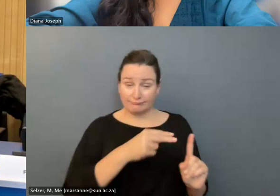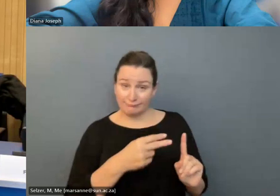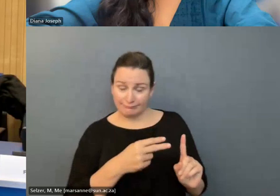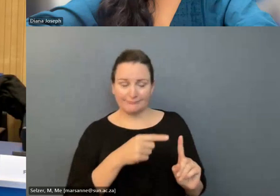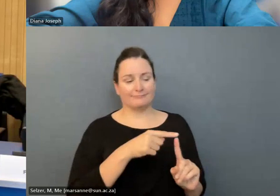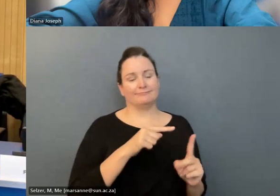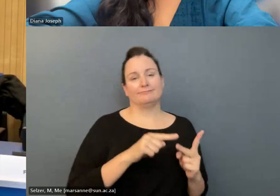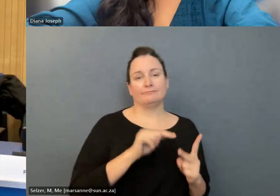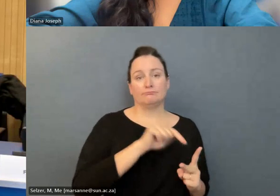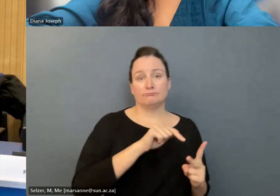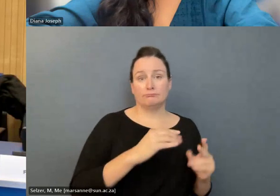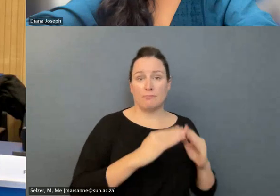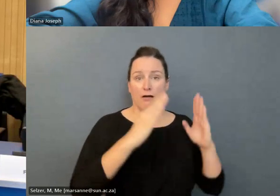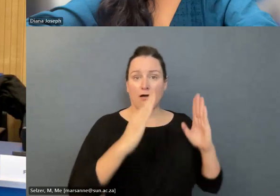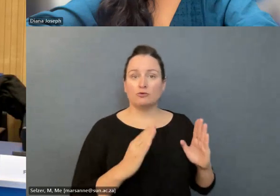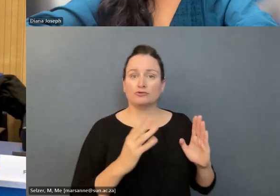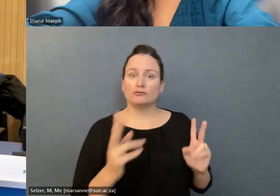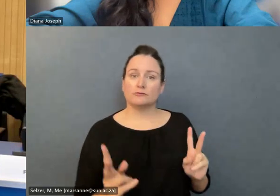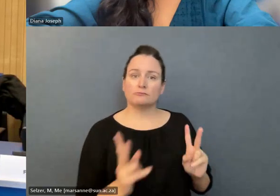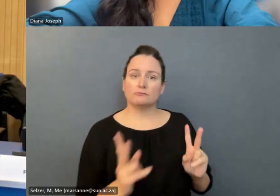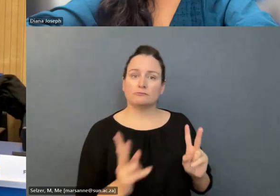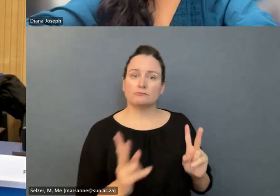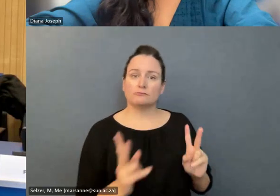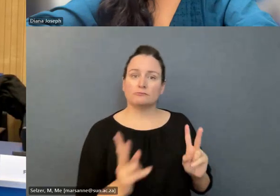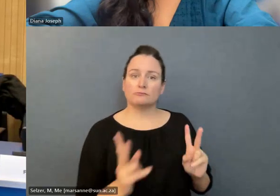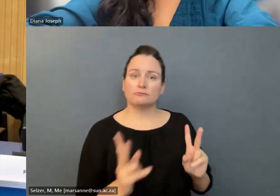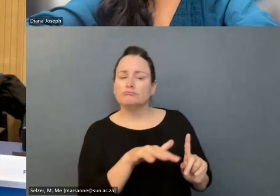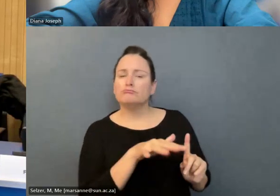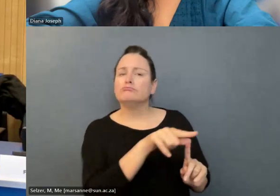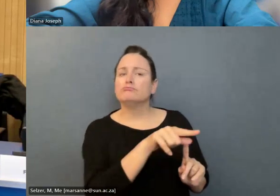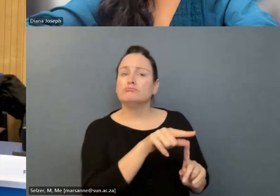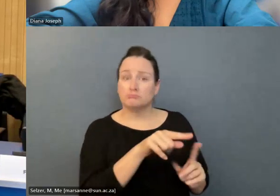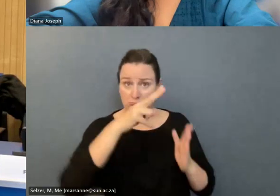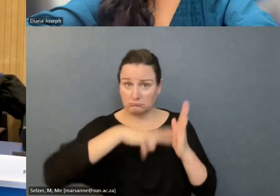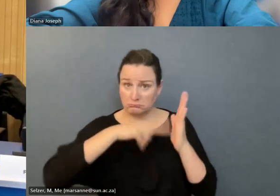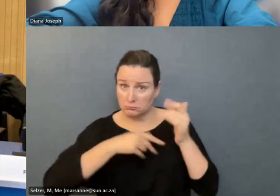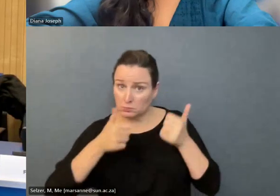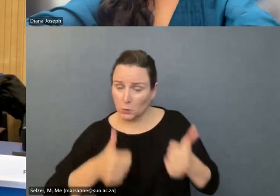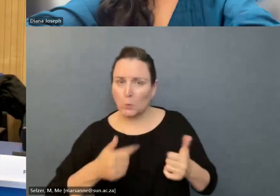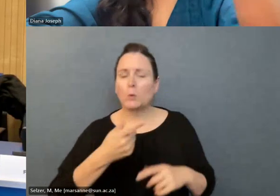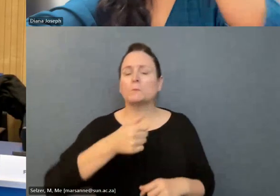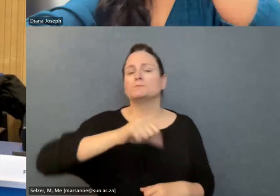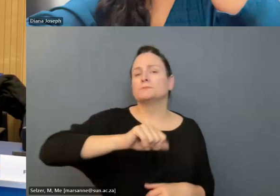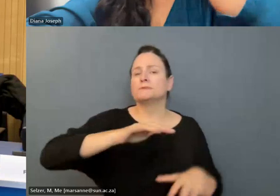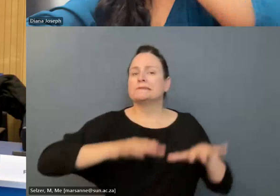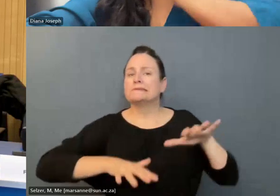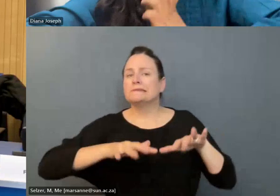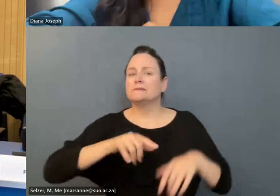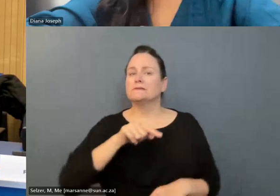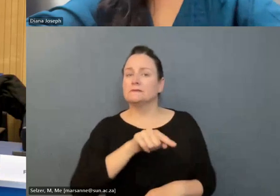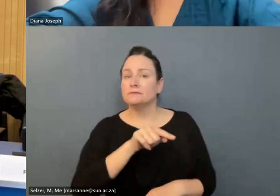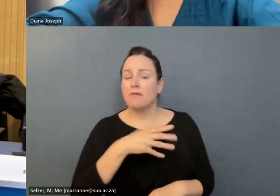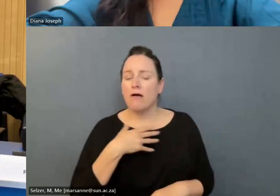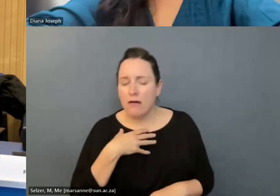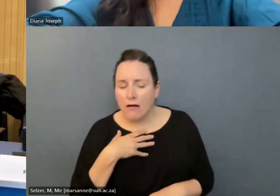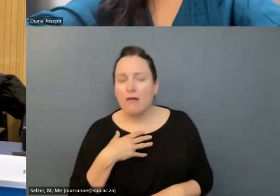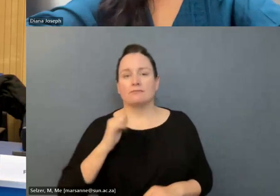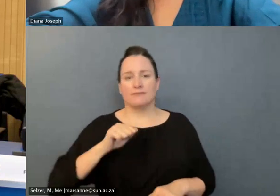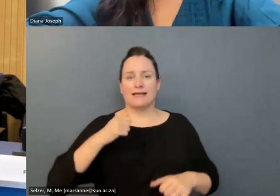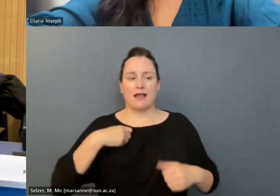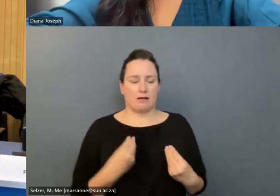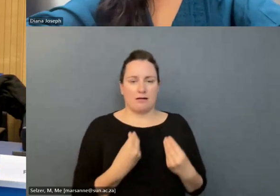literate the parent is, that will be dependent on how much home plans we will be giving to the child and how much can be left onto the